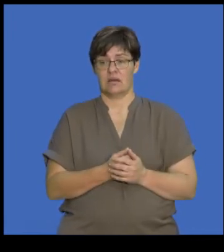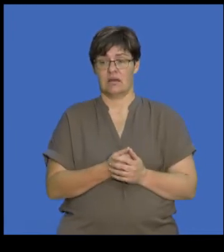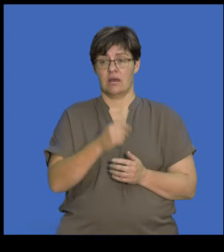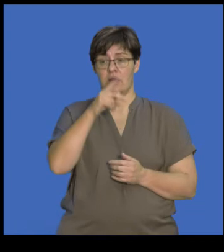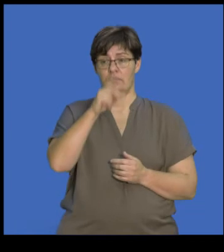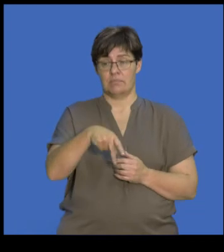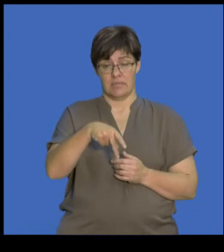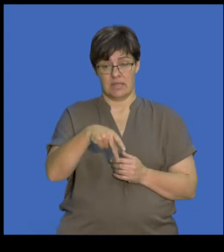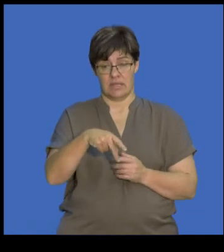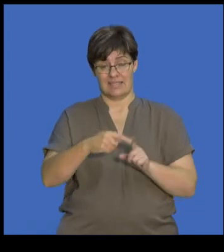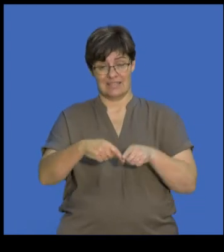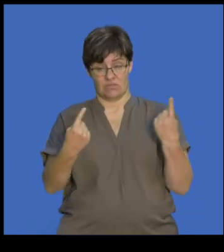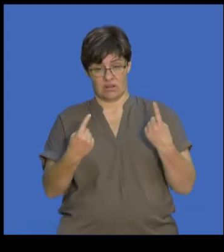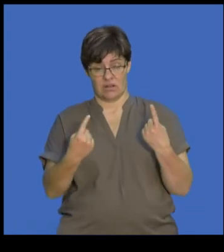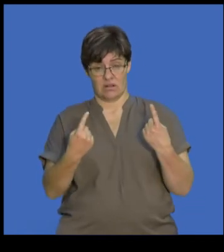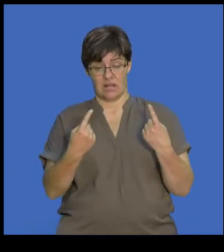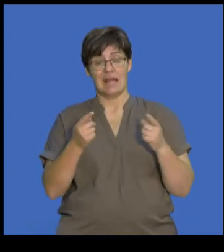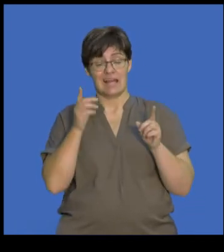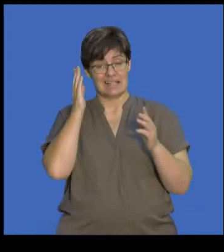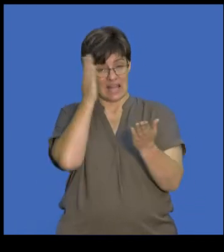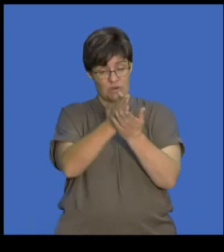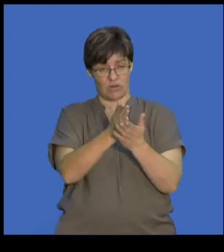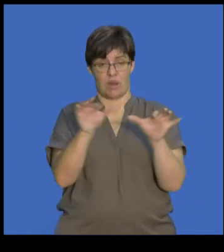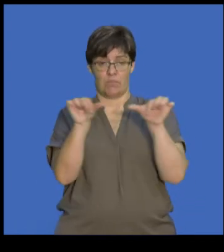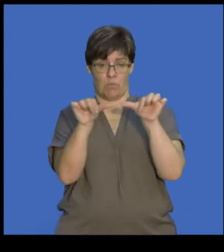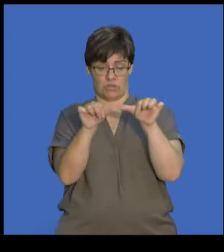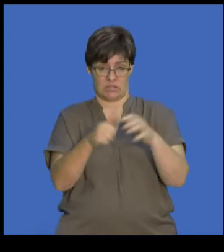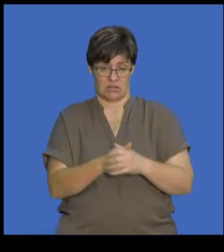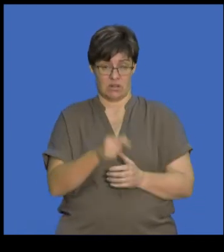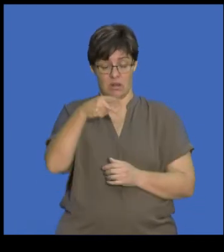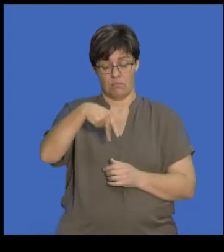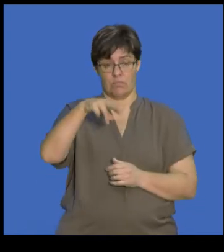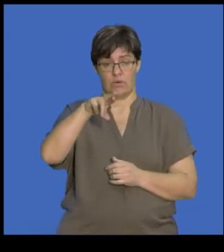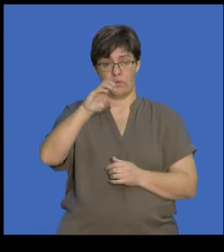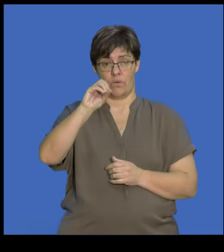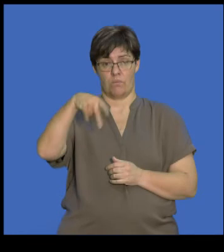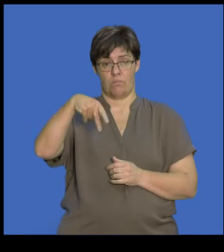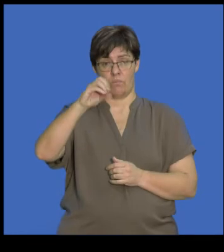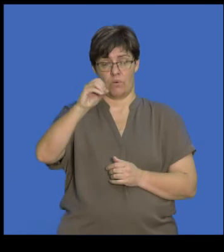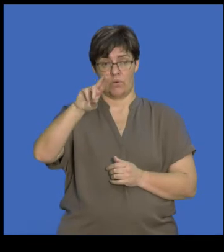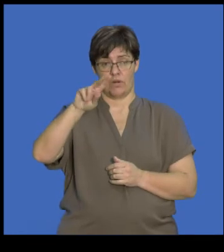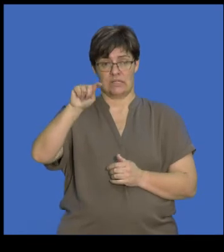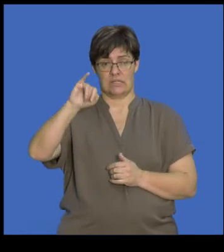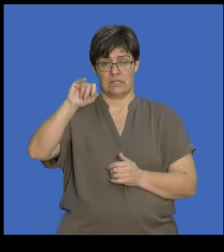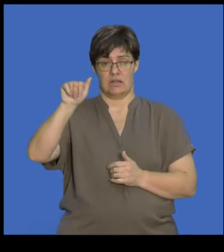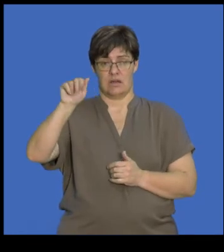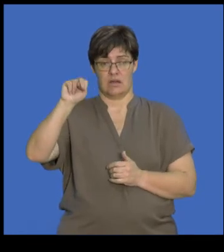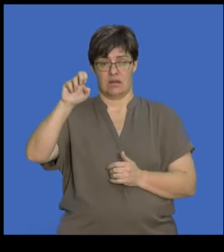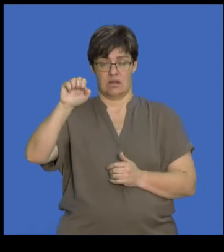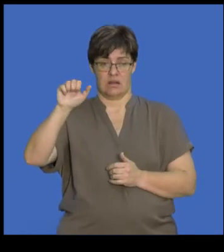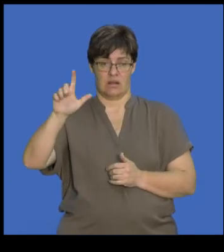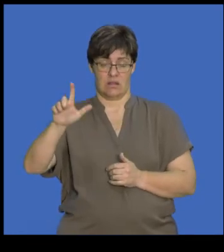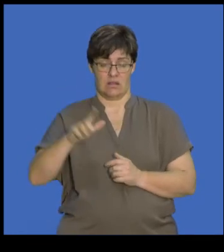directly proportional, okay? They're directly proportional. And then what does the